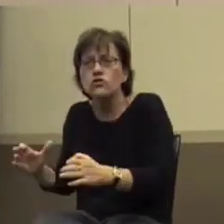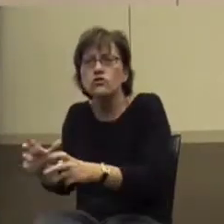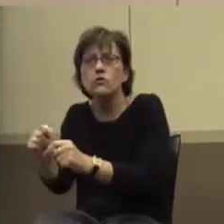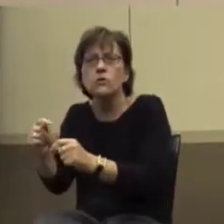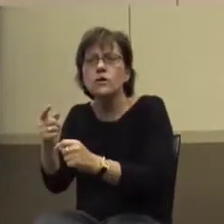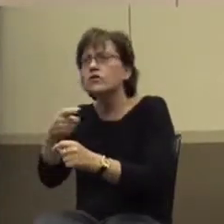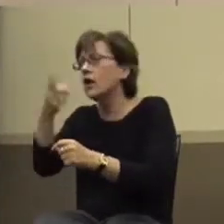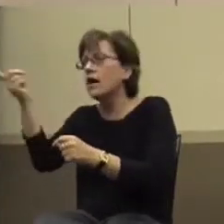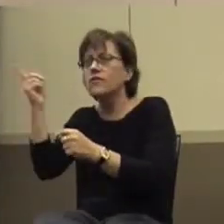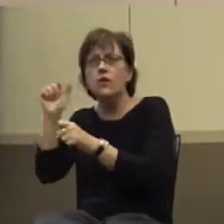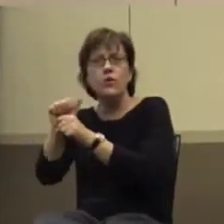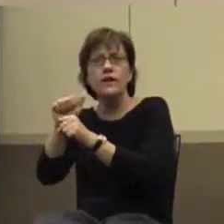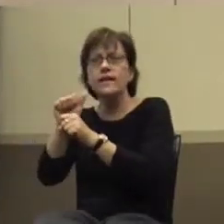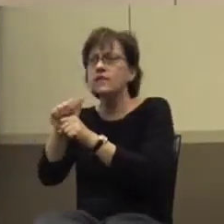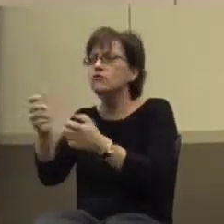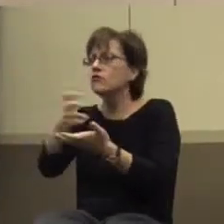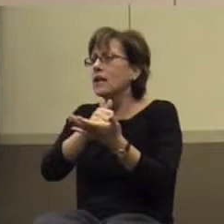So,